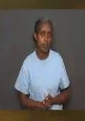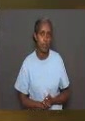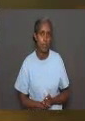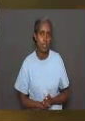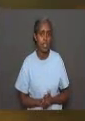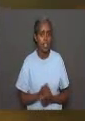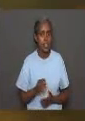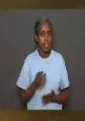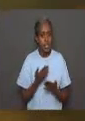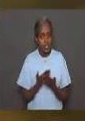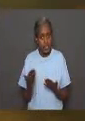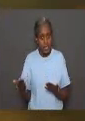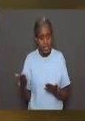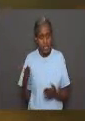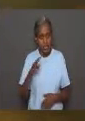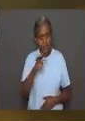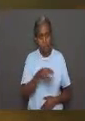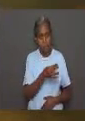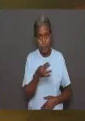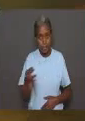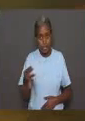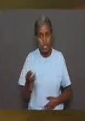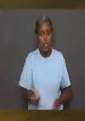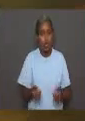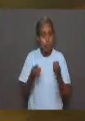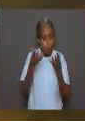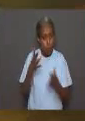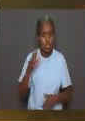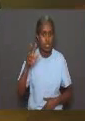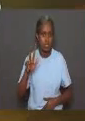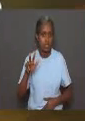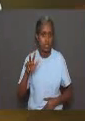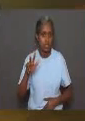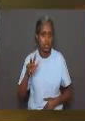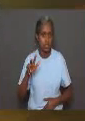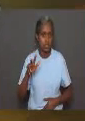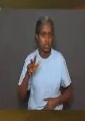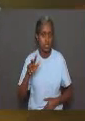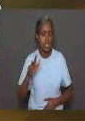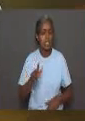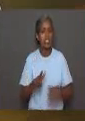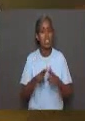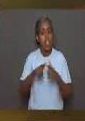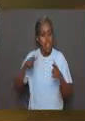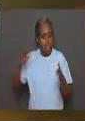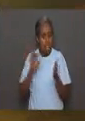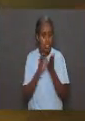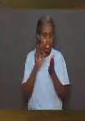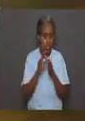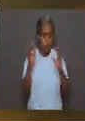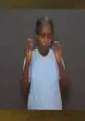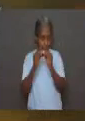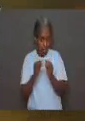In cases where the matrix is more than 3, the large number of